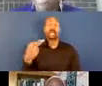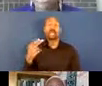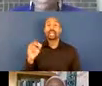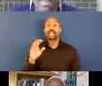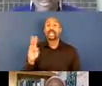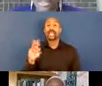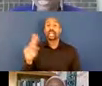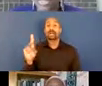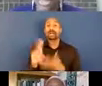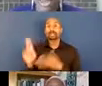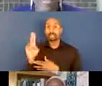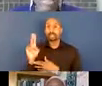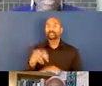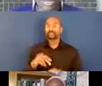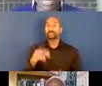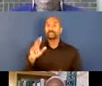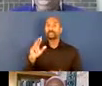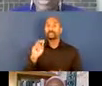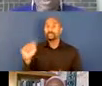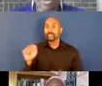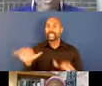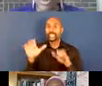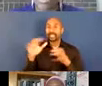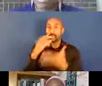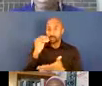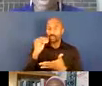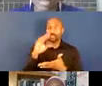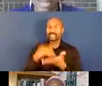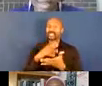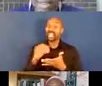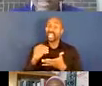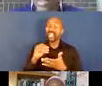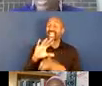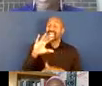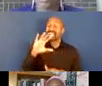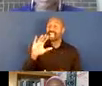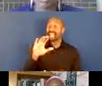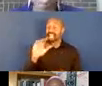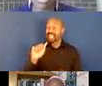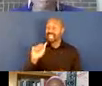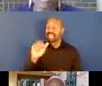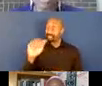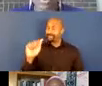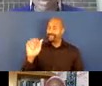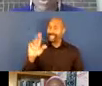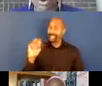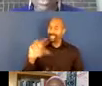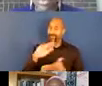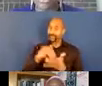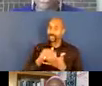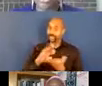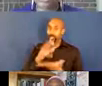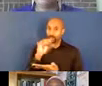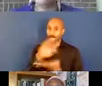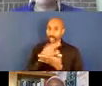Roots Activity Learning Center, an Afrocentric independent school, was where I started my education. And in order to graduate from School Without Walls, I